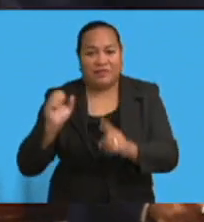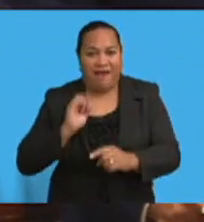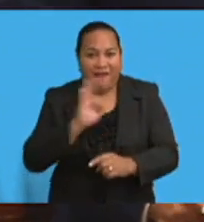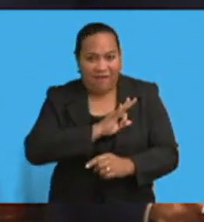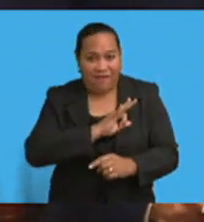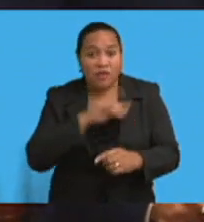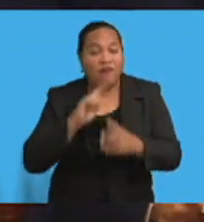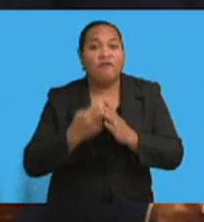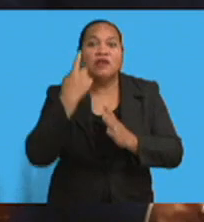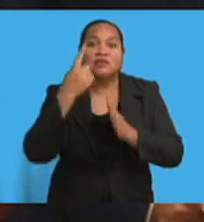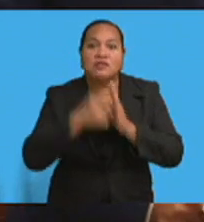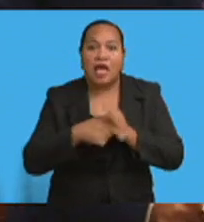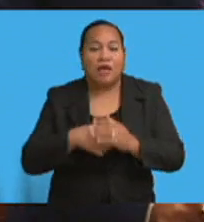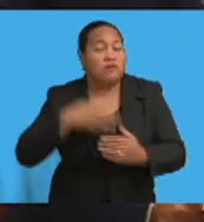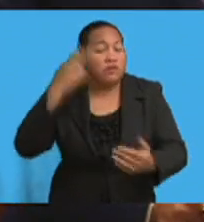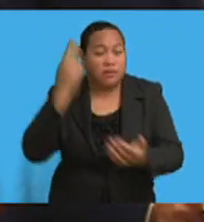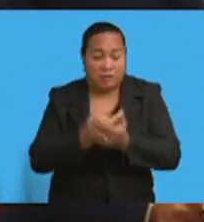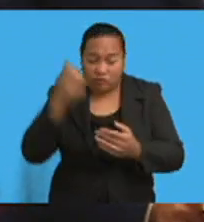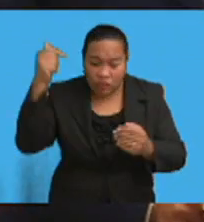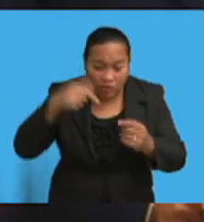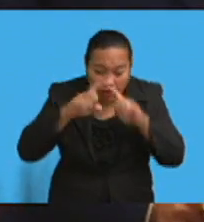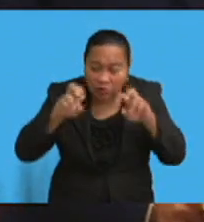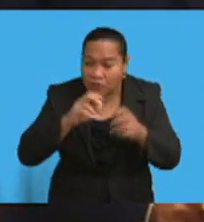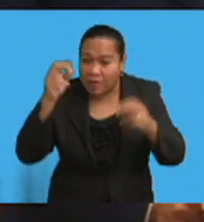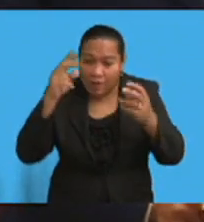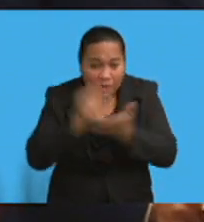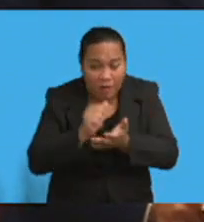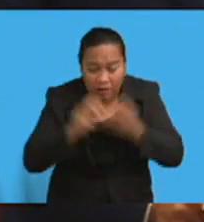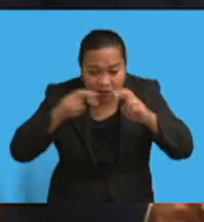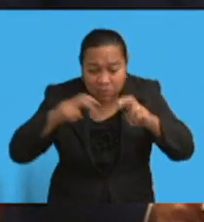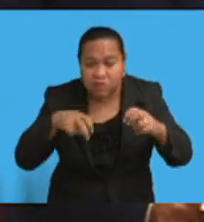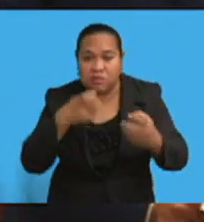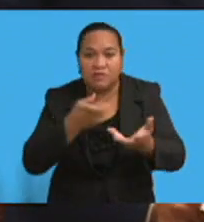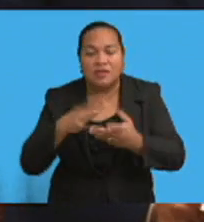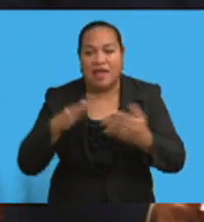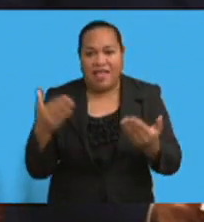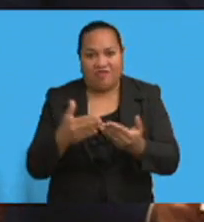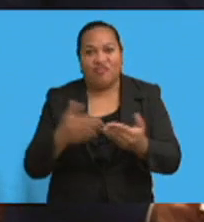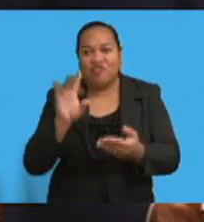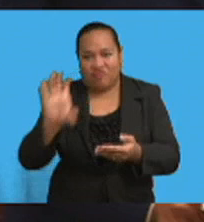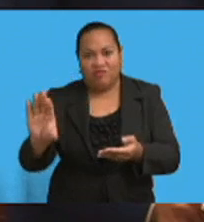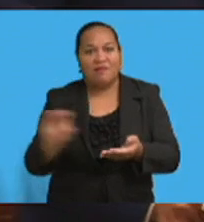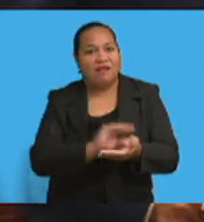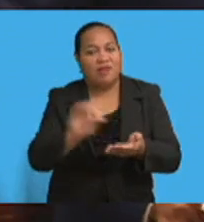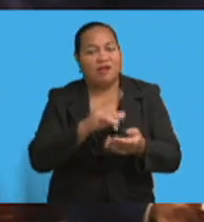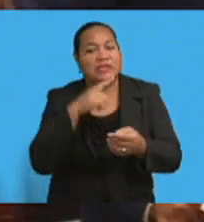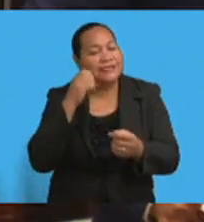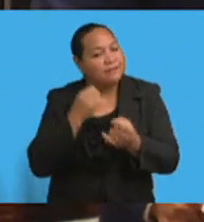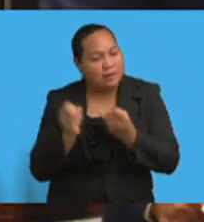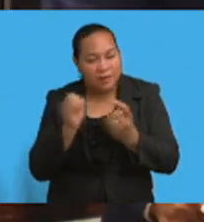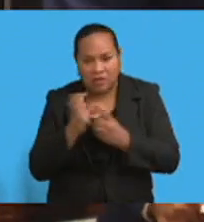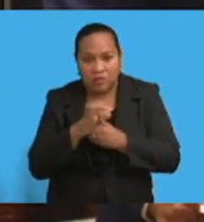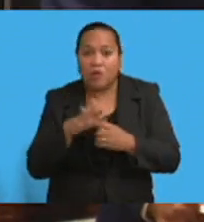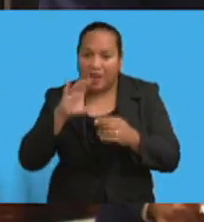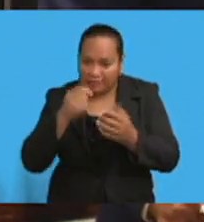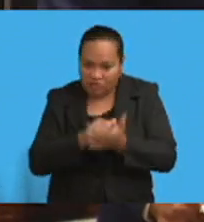such a comprehensive, thorough and uniform system of assessment and remuneration has been introduced. And it's critical that we get this right on the first